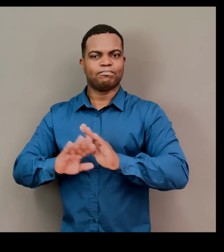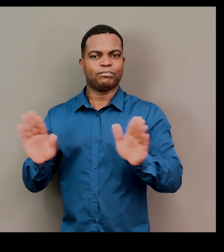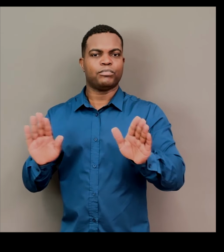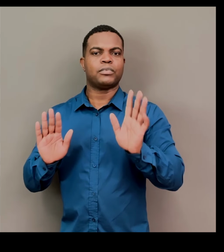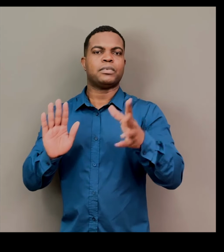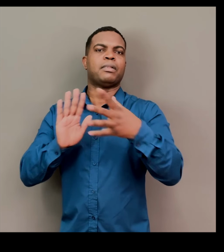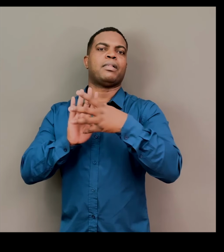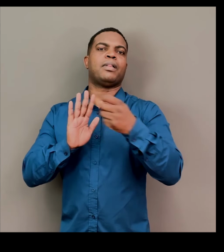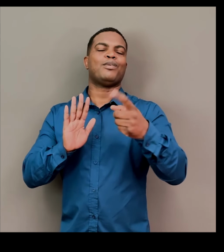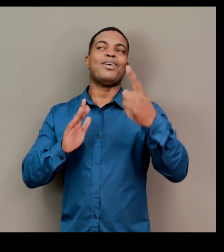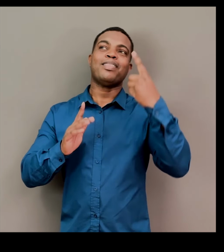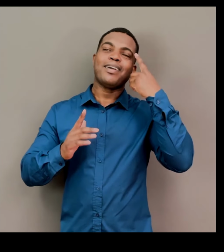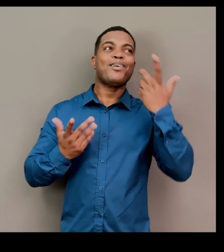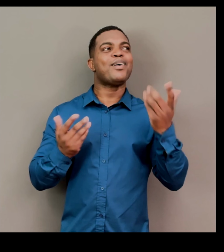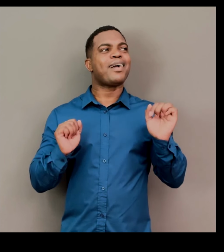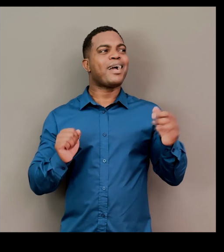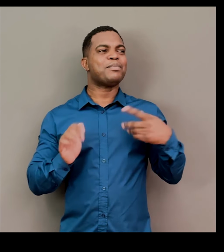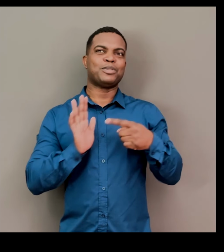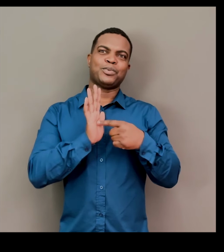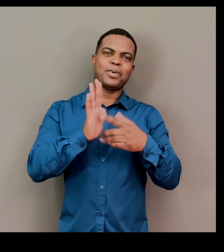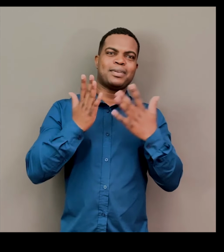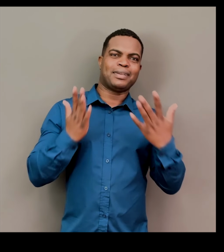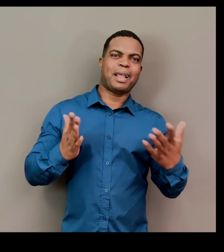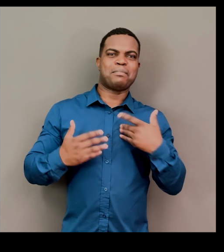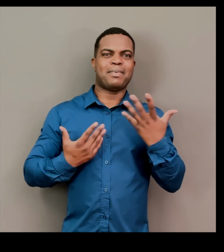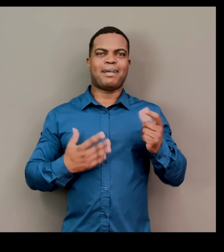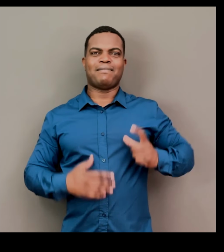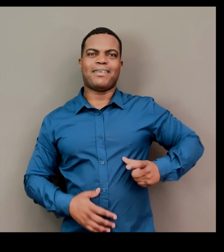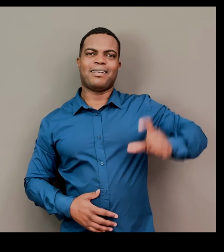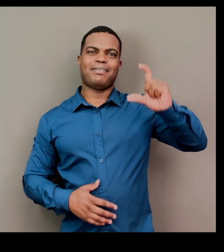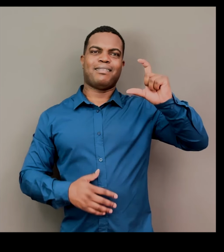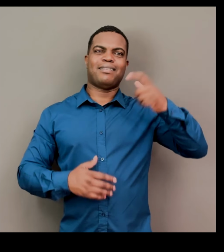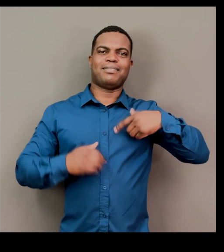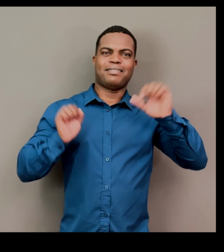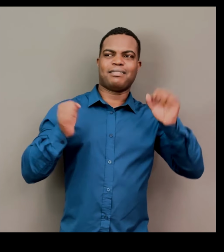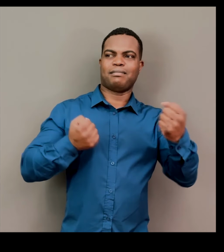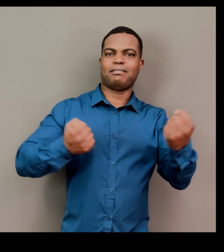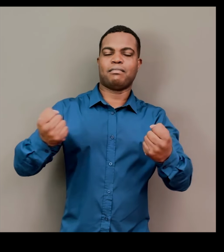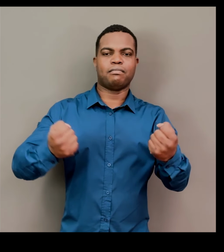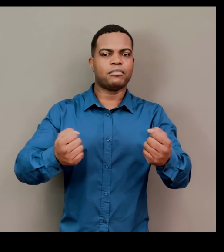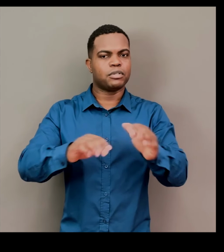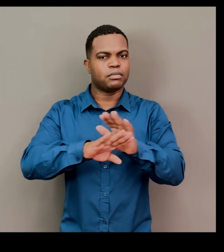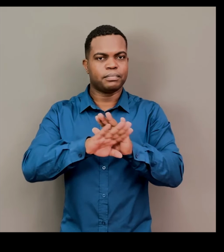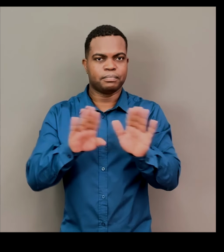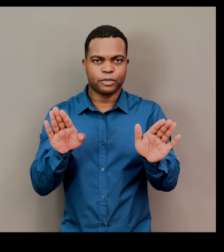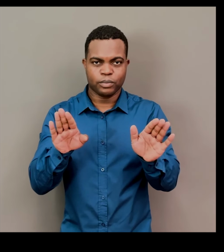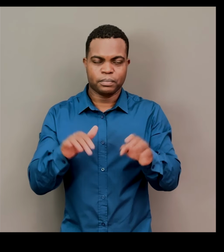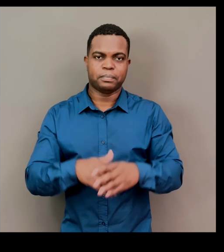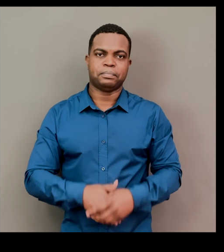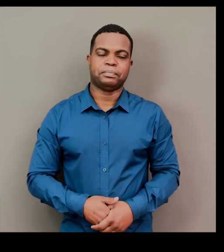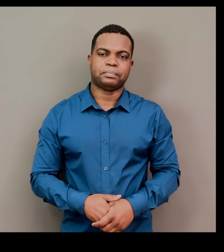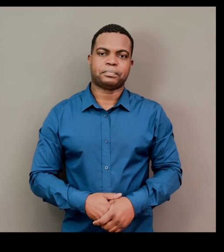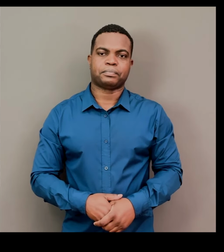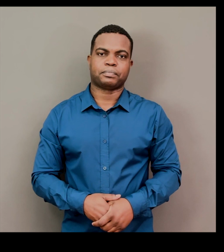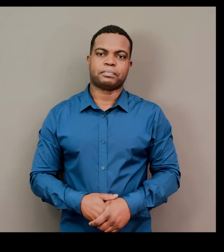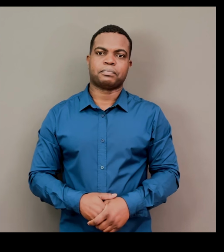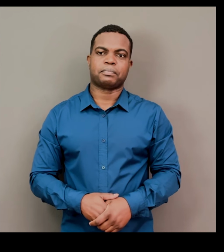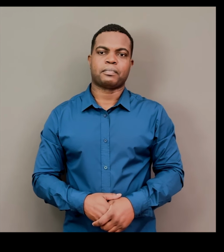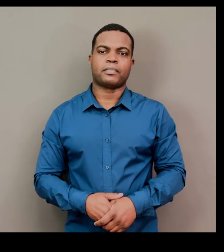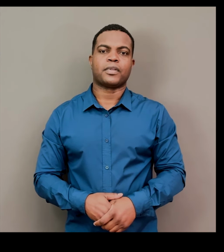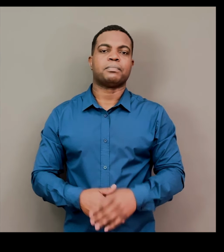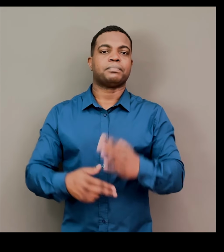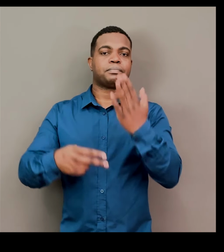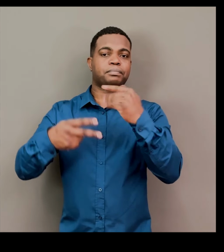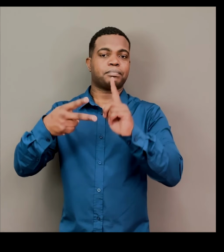as something to show off on social media. But please be careful not to do that. The